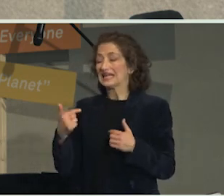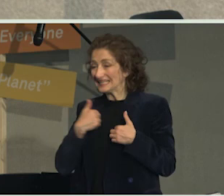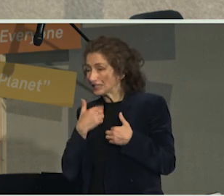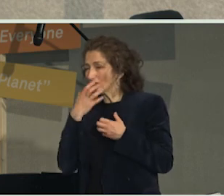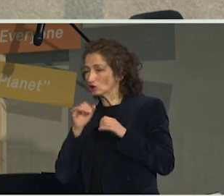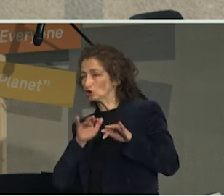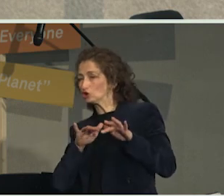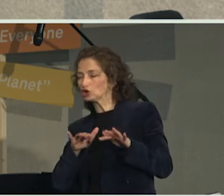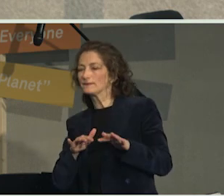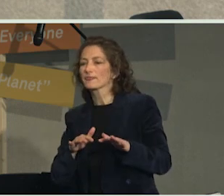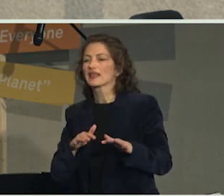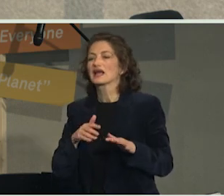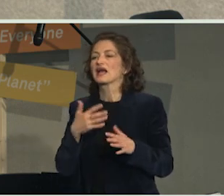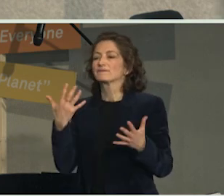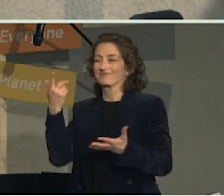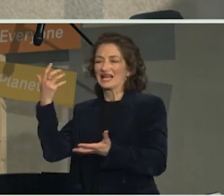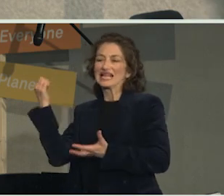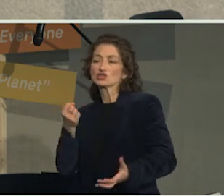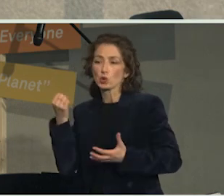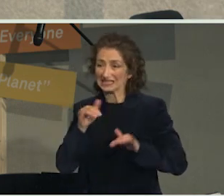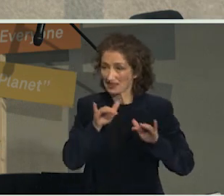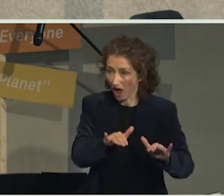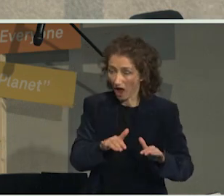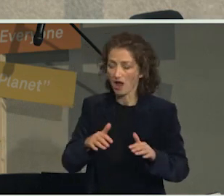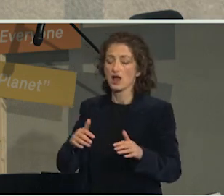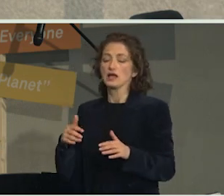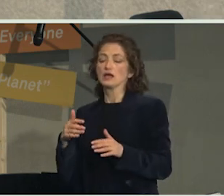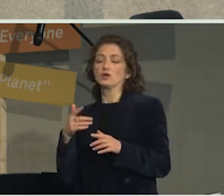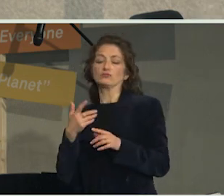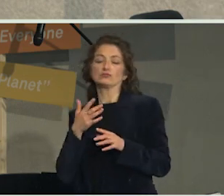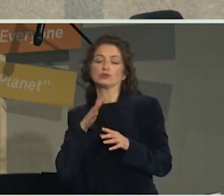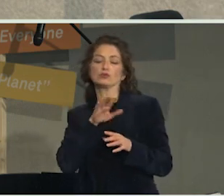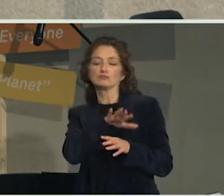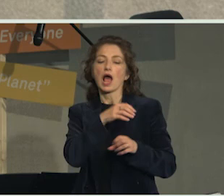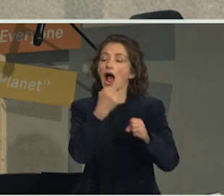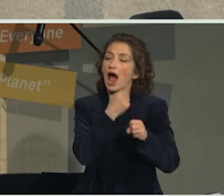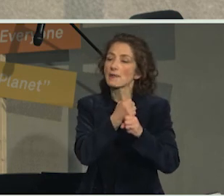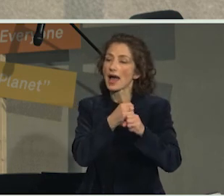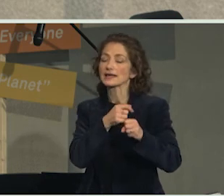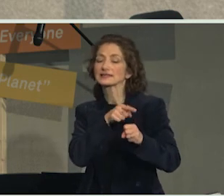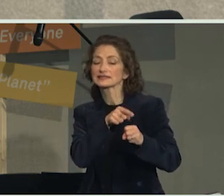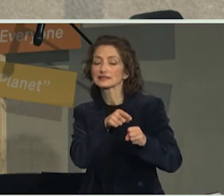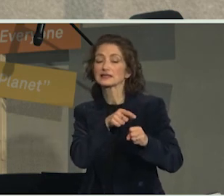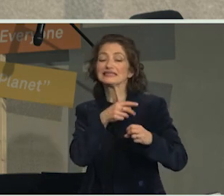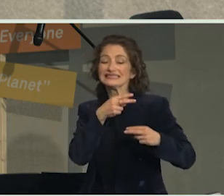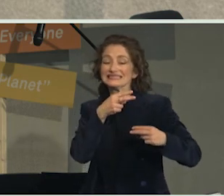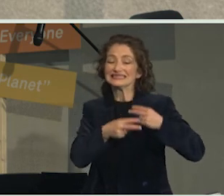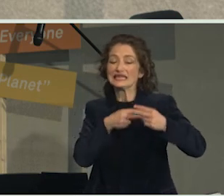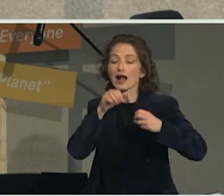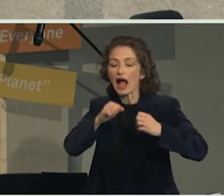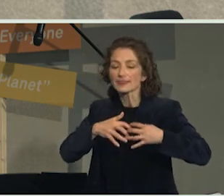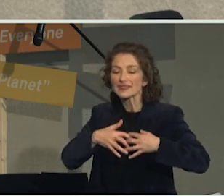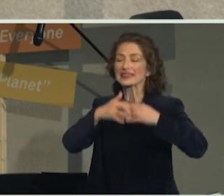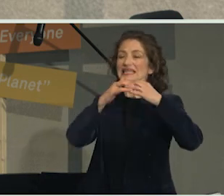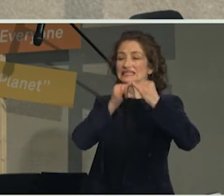get adequately resourced, how to make sure that the work that they bring to the table allows them to build institutions